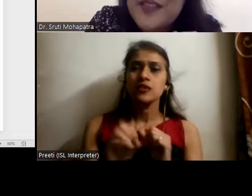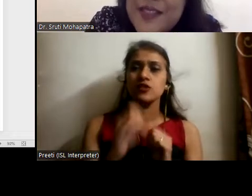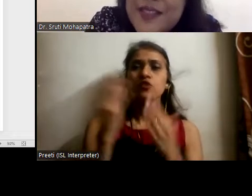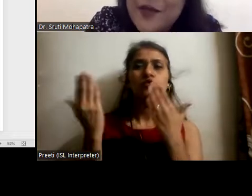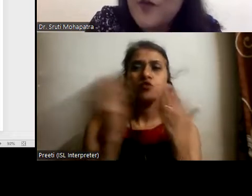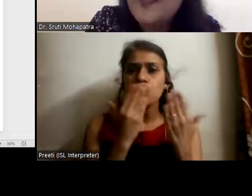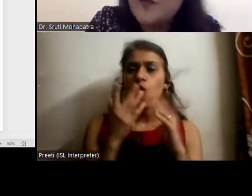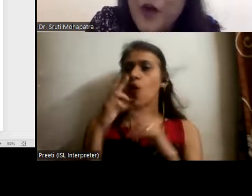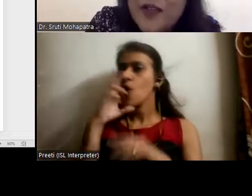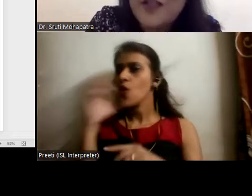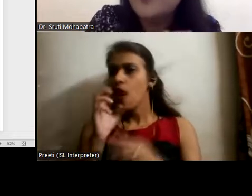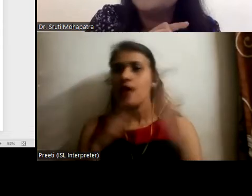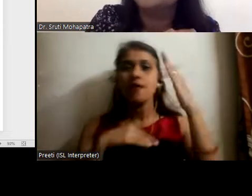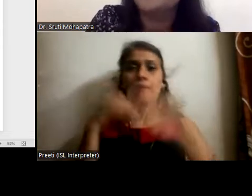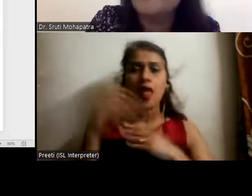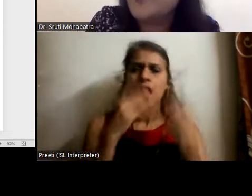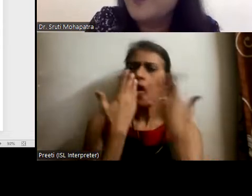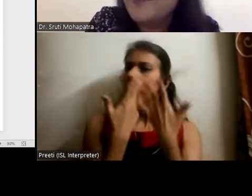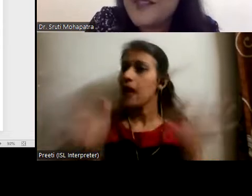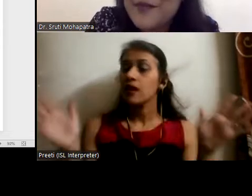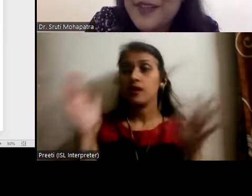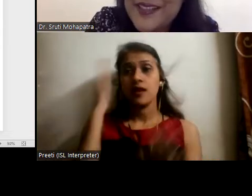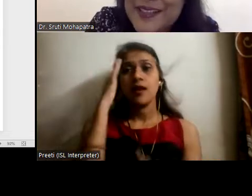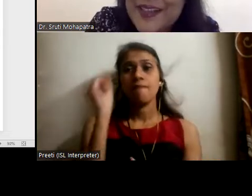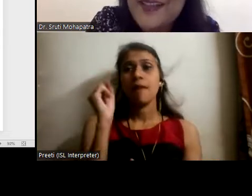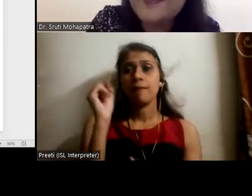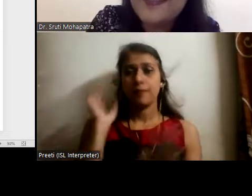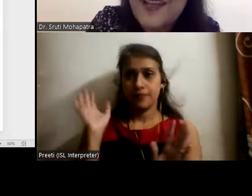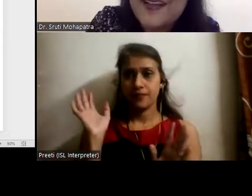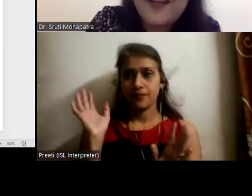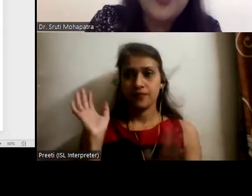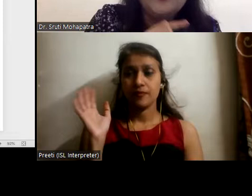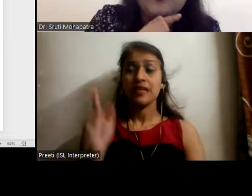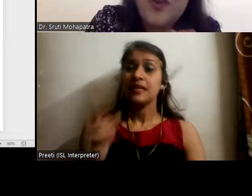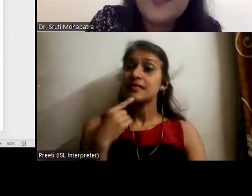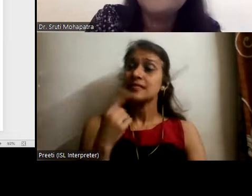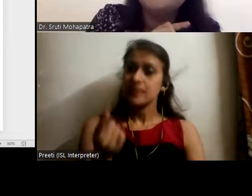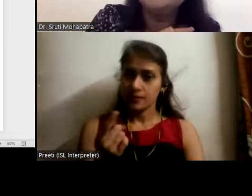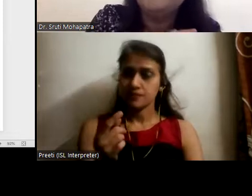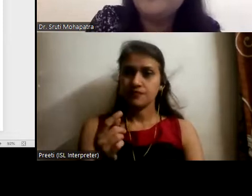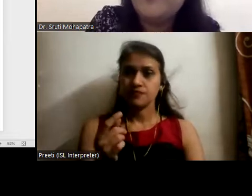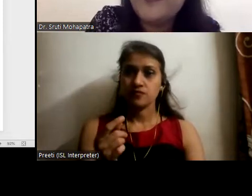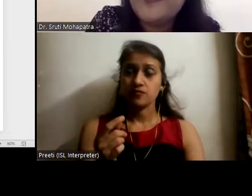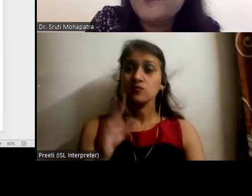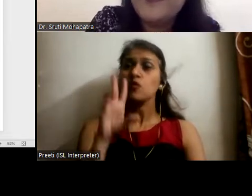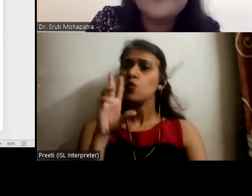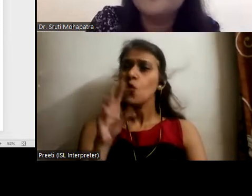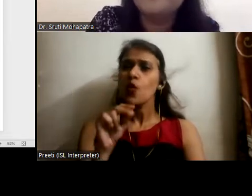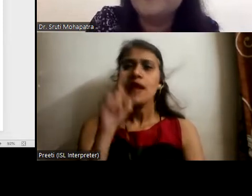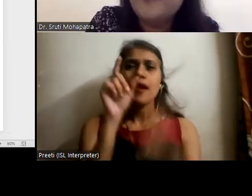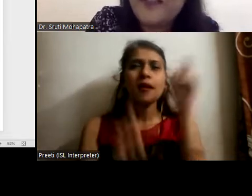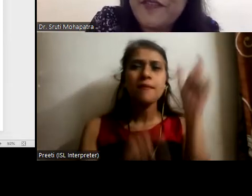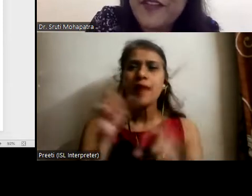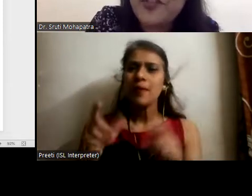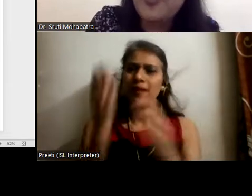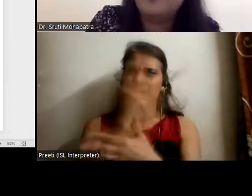So this was what the social model of disability said. It said that do not consider people with disabilities as